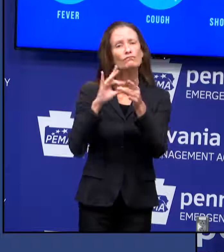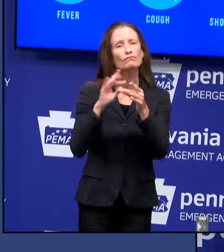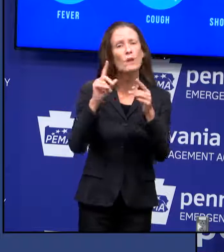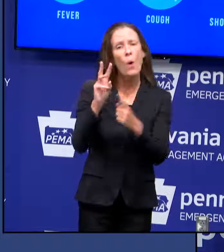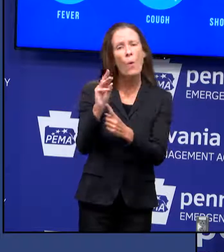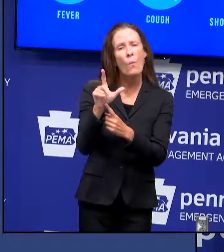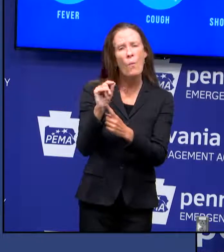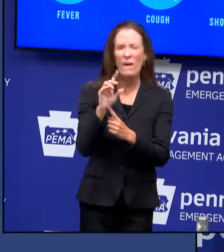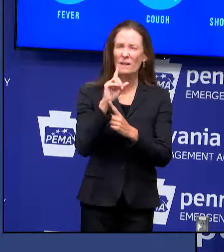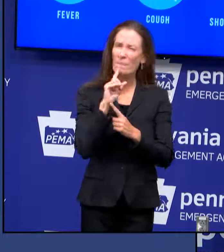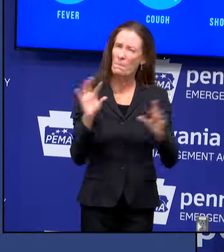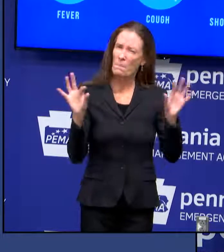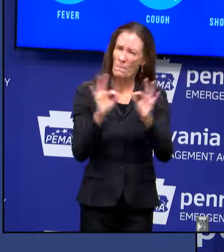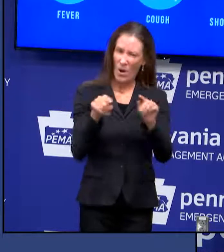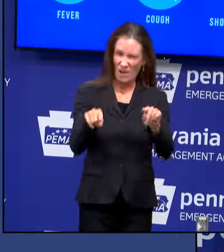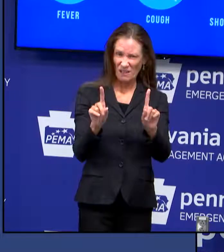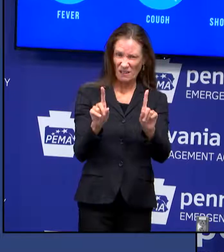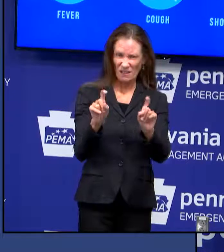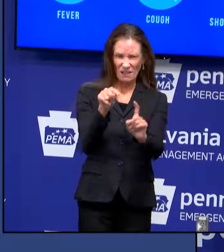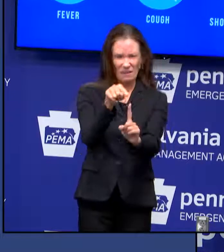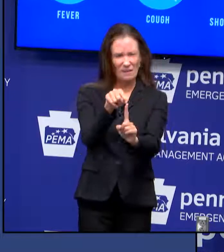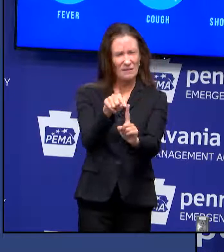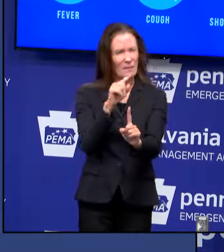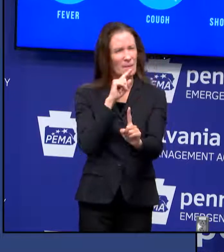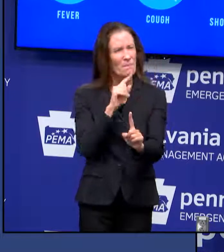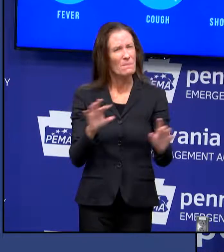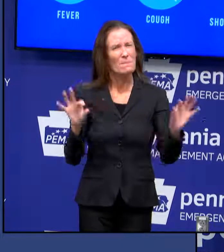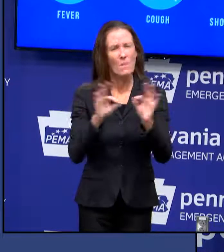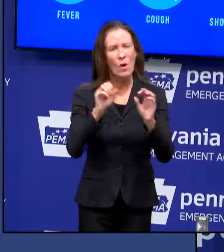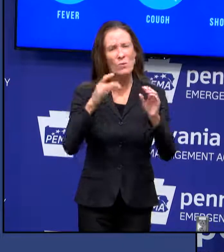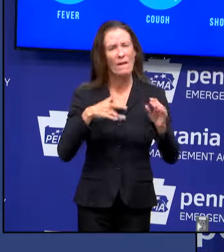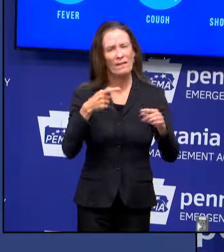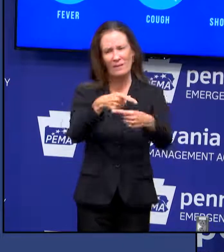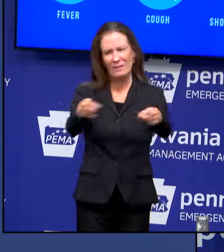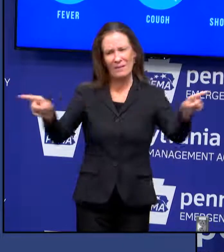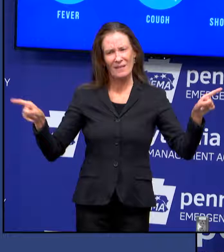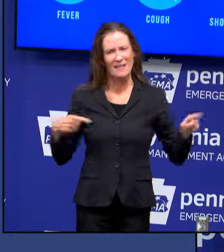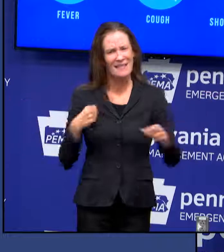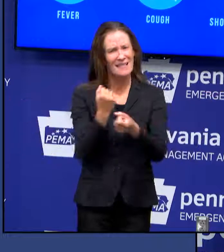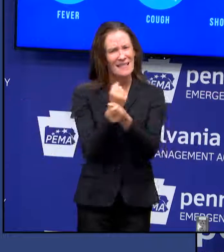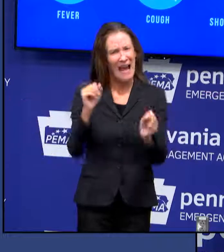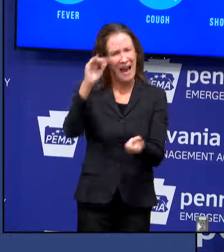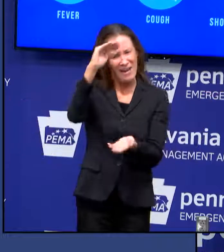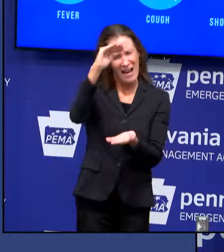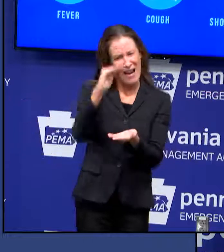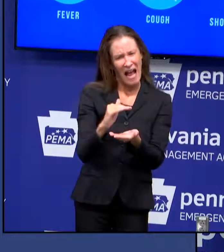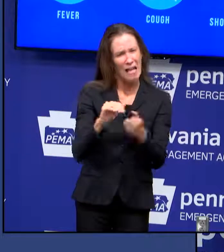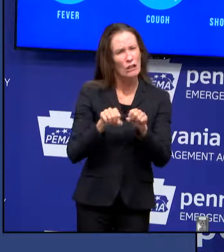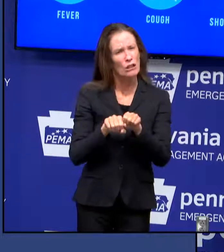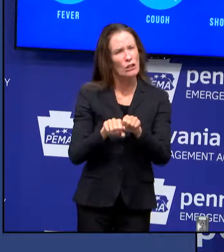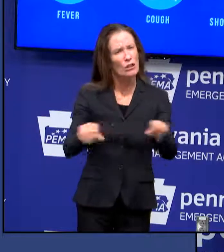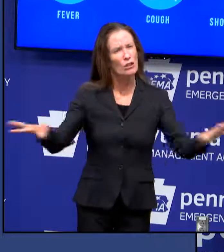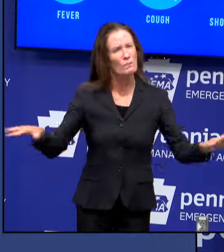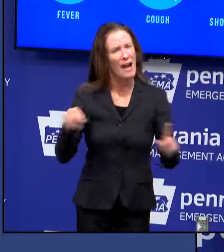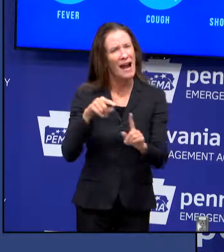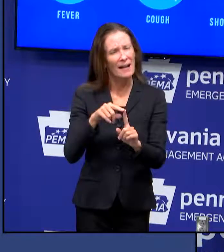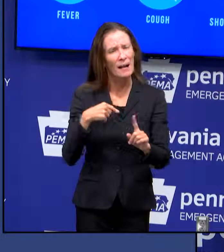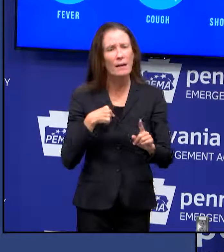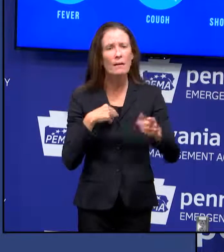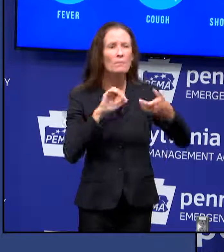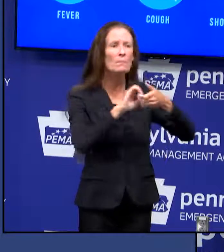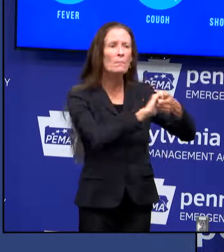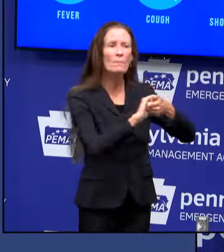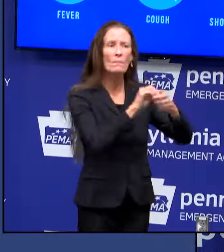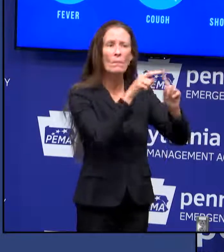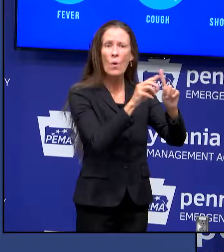to ensuring our safety from COVID-19 during this global pandemic. Our partners at Walmart are playing such an important